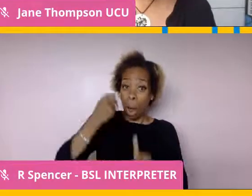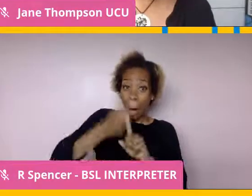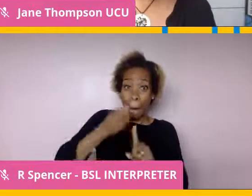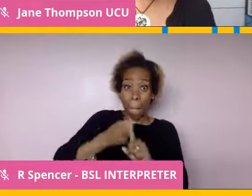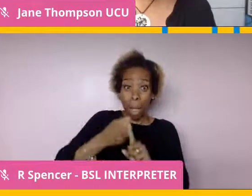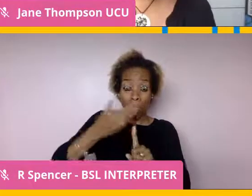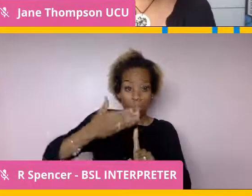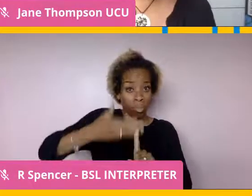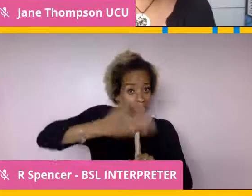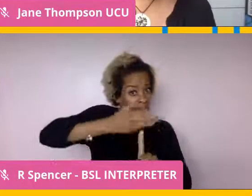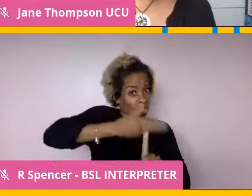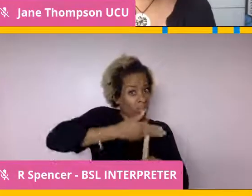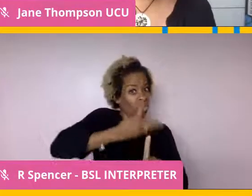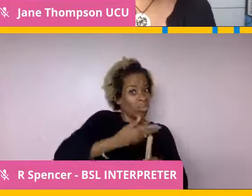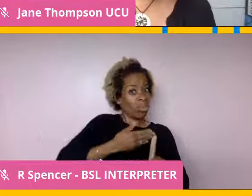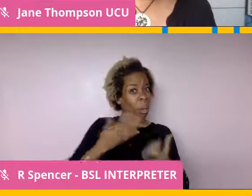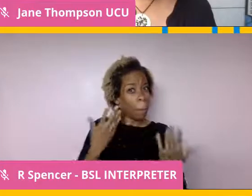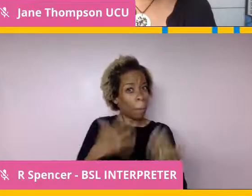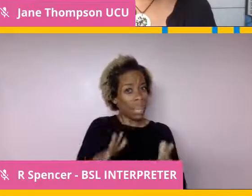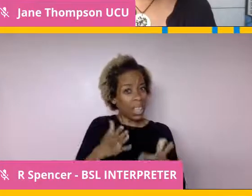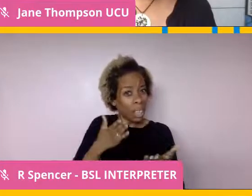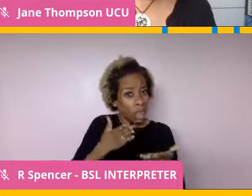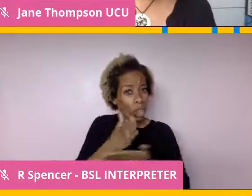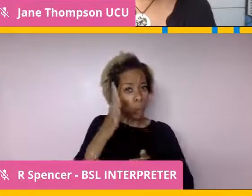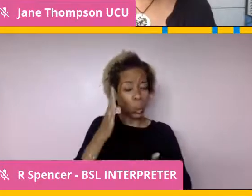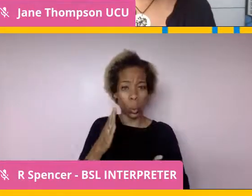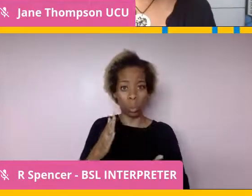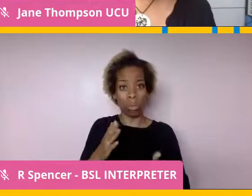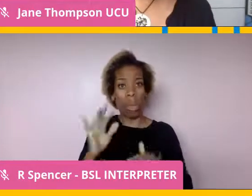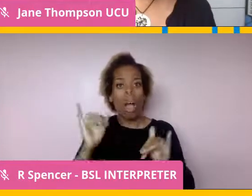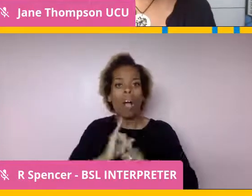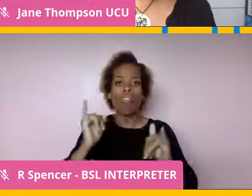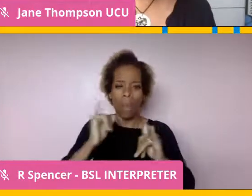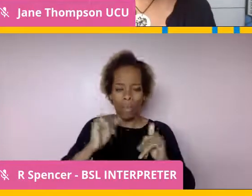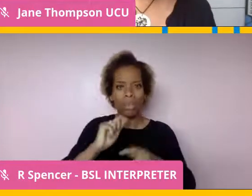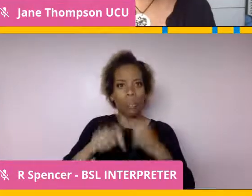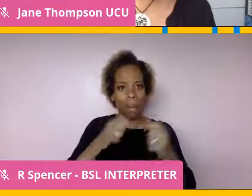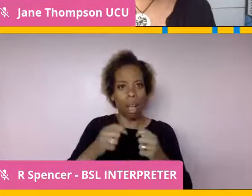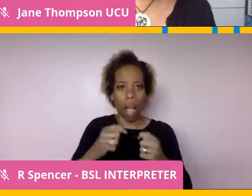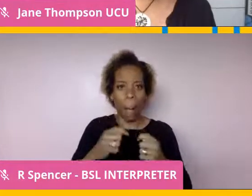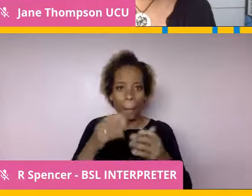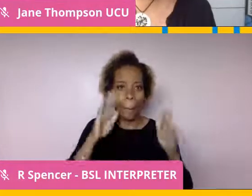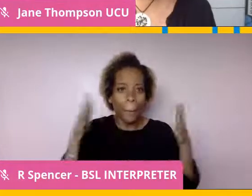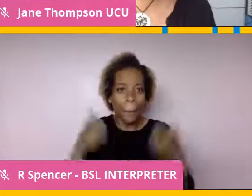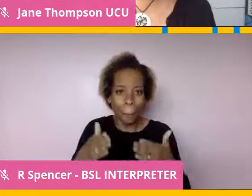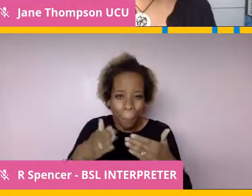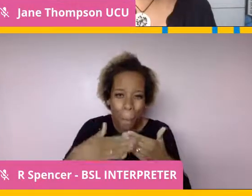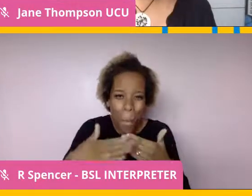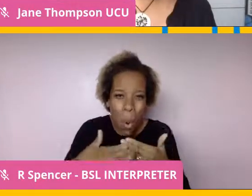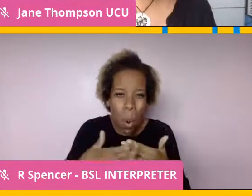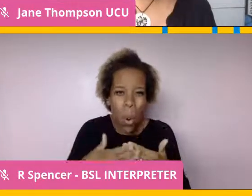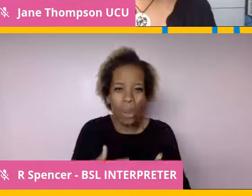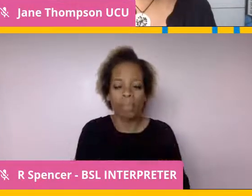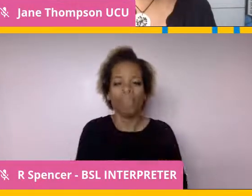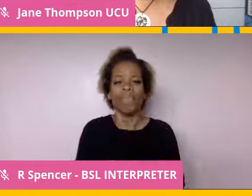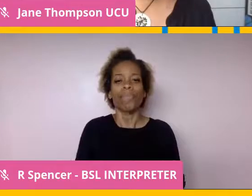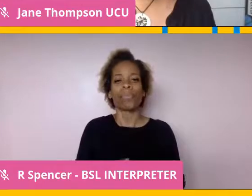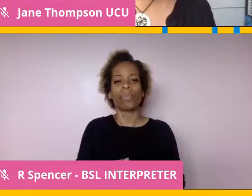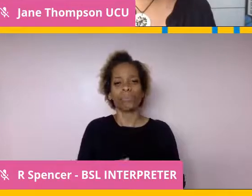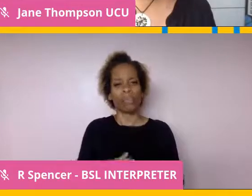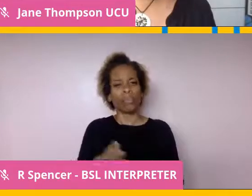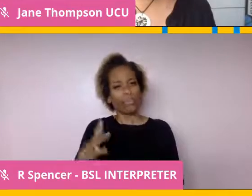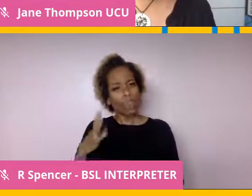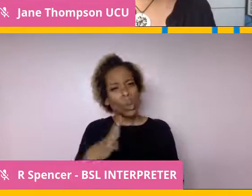that we've got with this crisis around coronavirus, and how it connects to workload and equality. And we need to be better